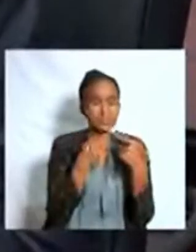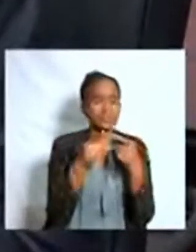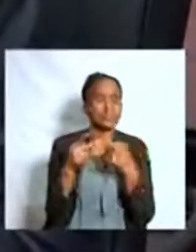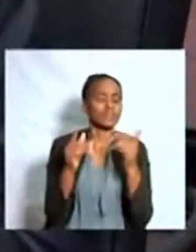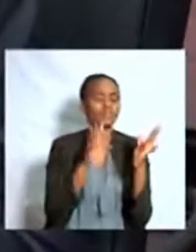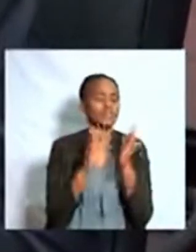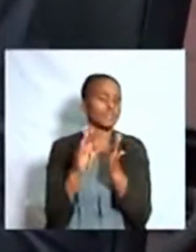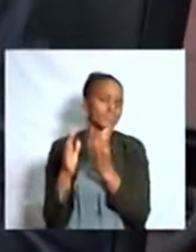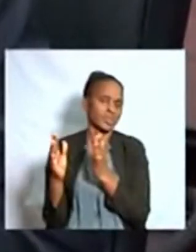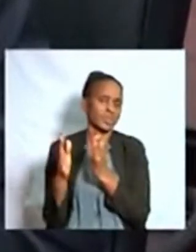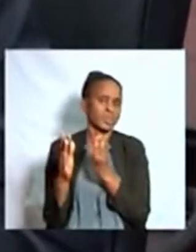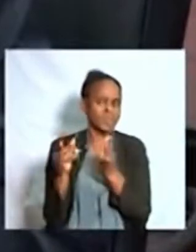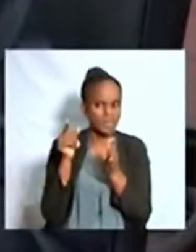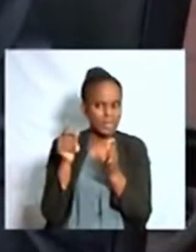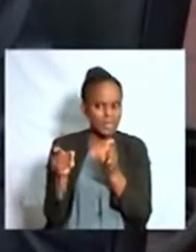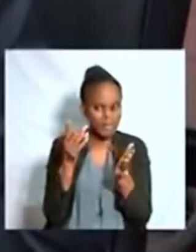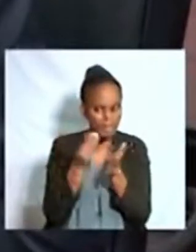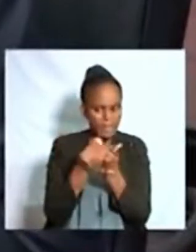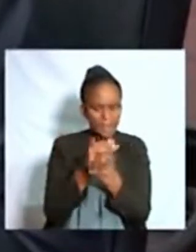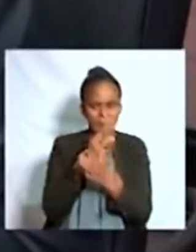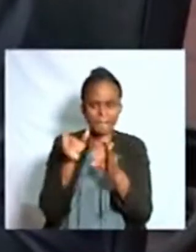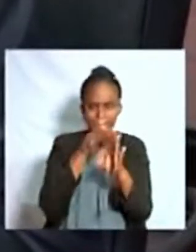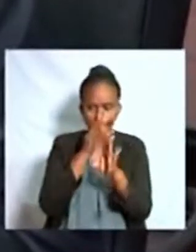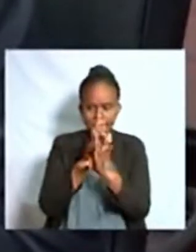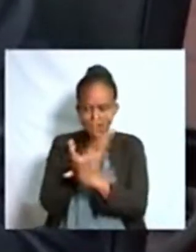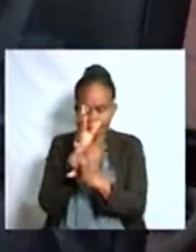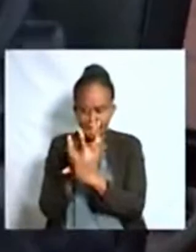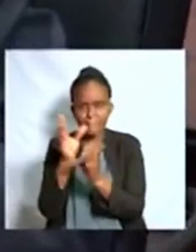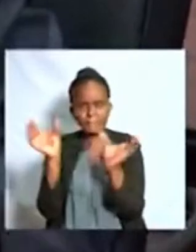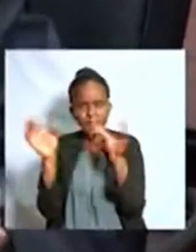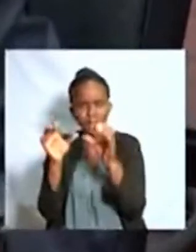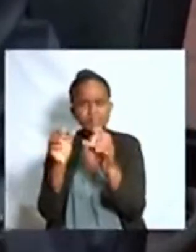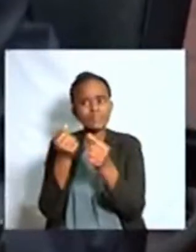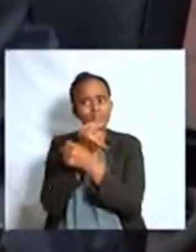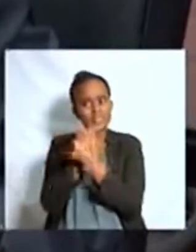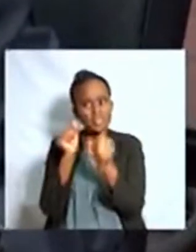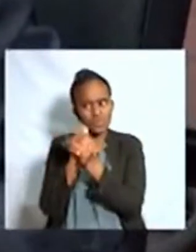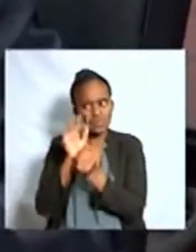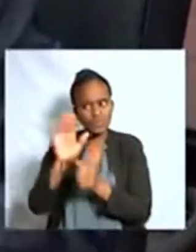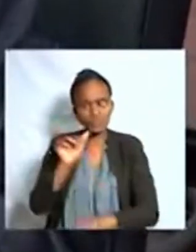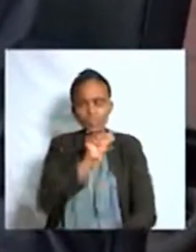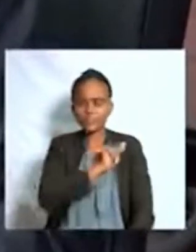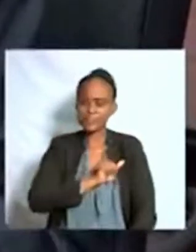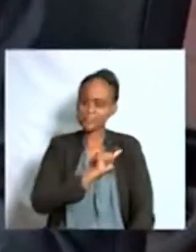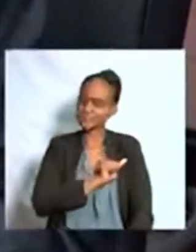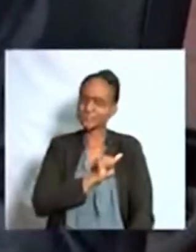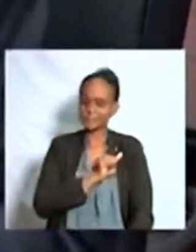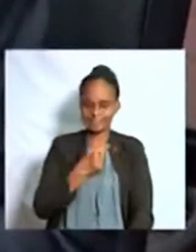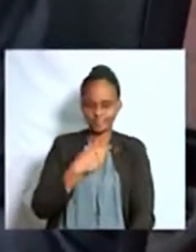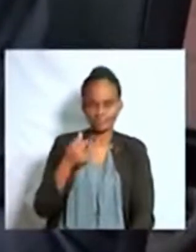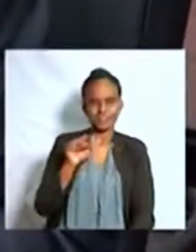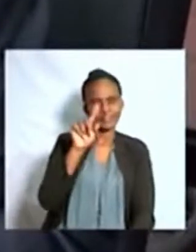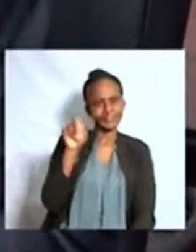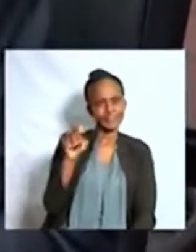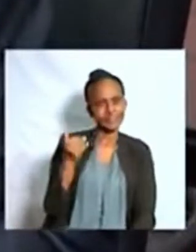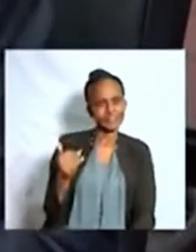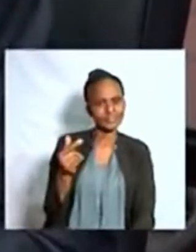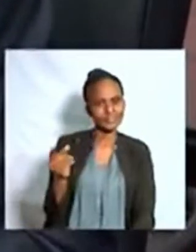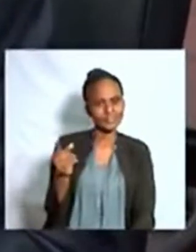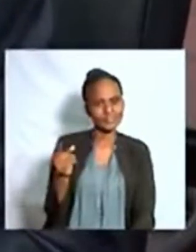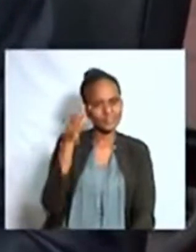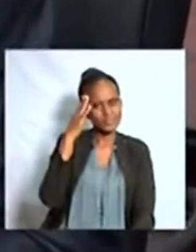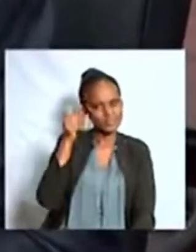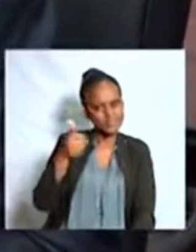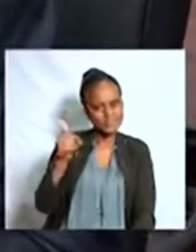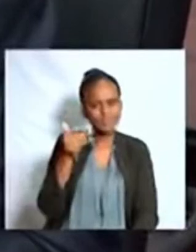purposes? Is the money that going to the council safe with this attitude? Thank so you. I'm questioning Thank you. why they